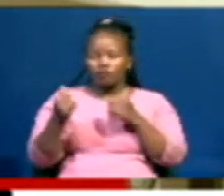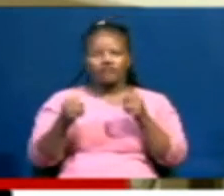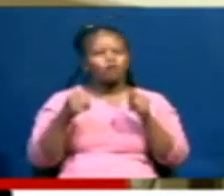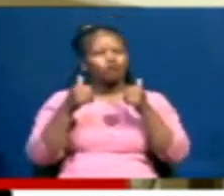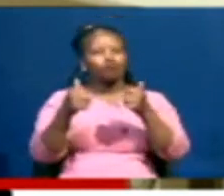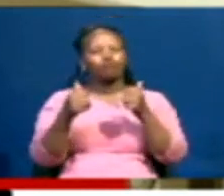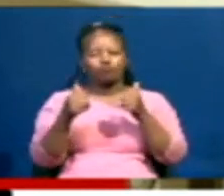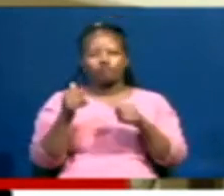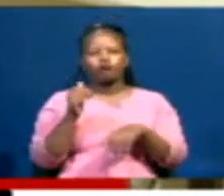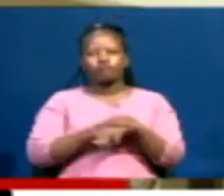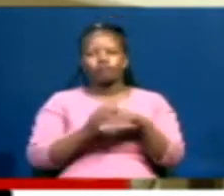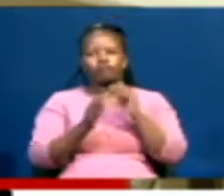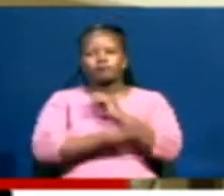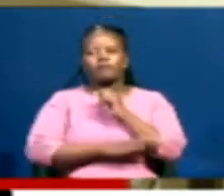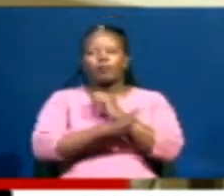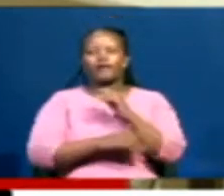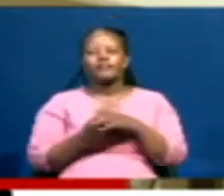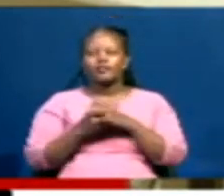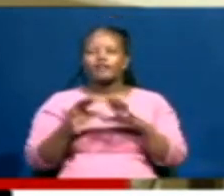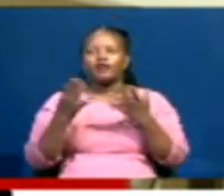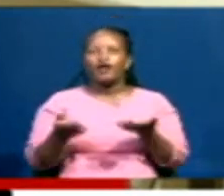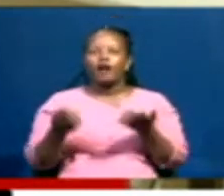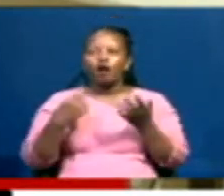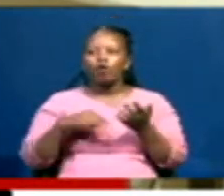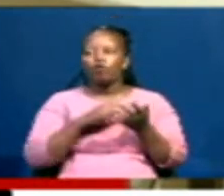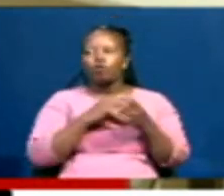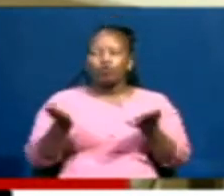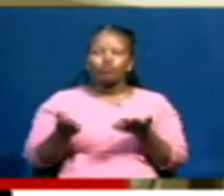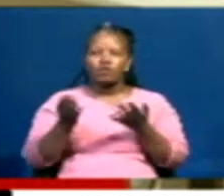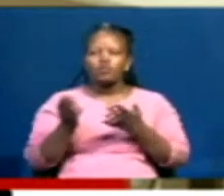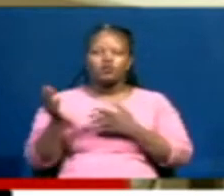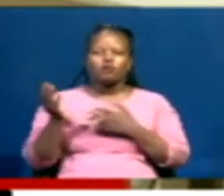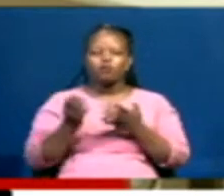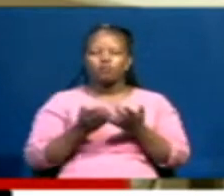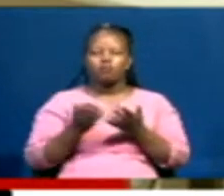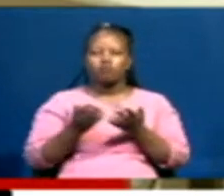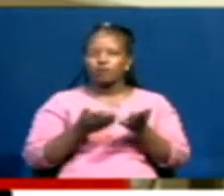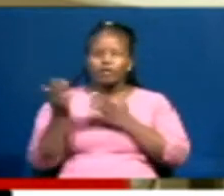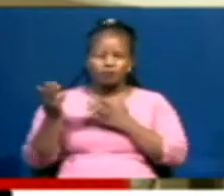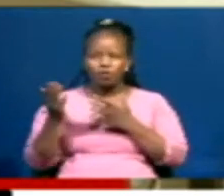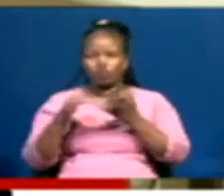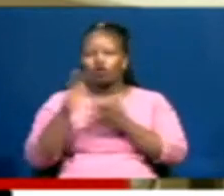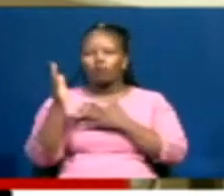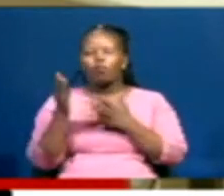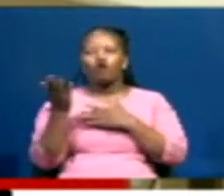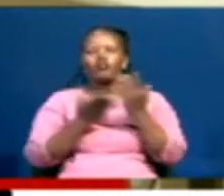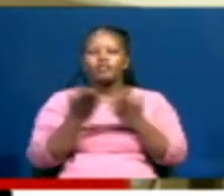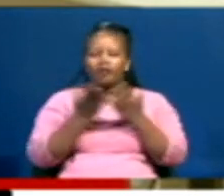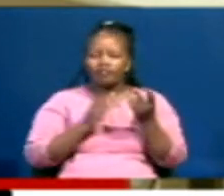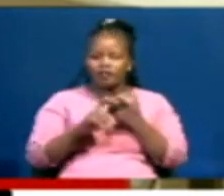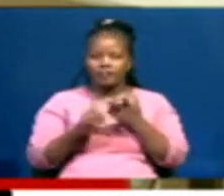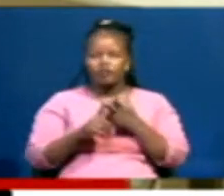country. How can we export more services? How can we export new products? We have the